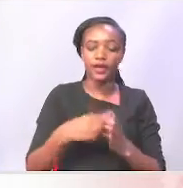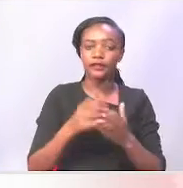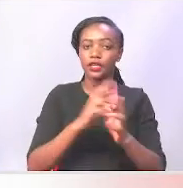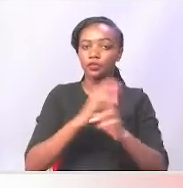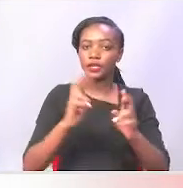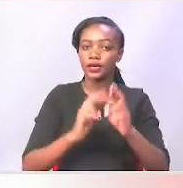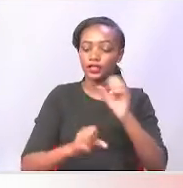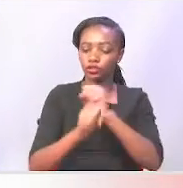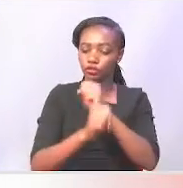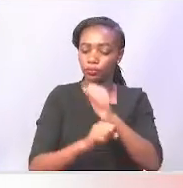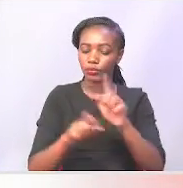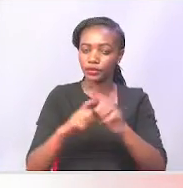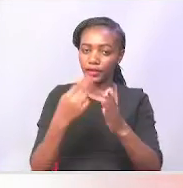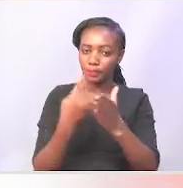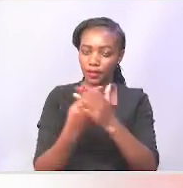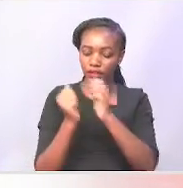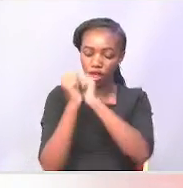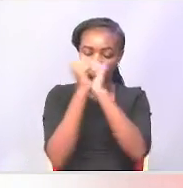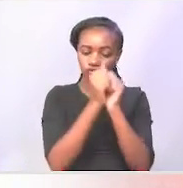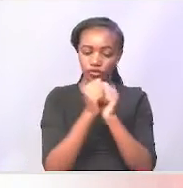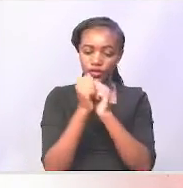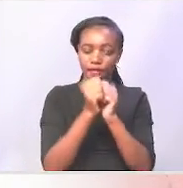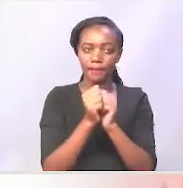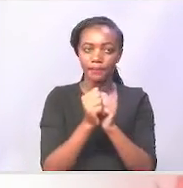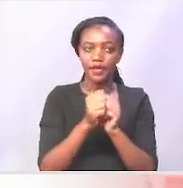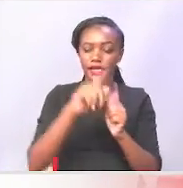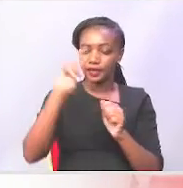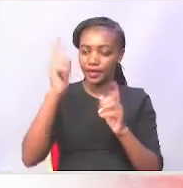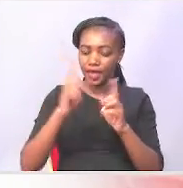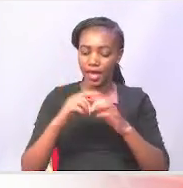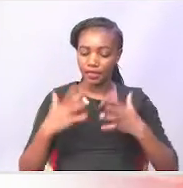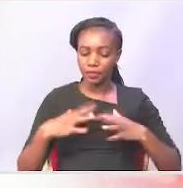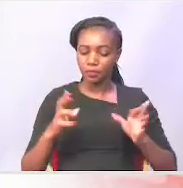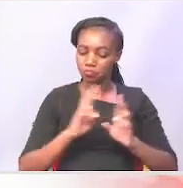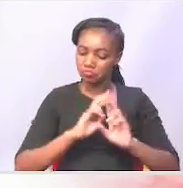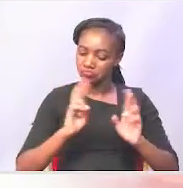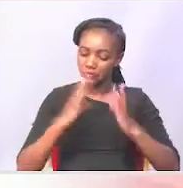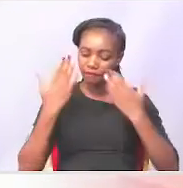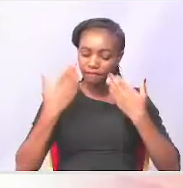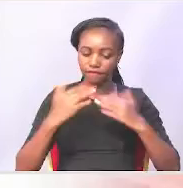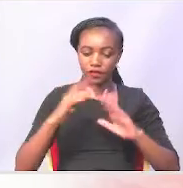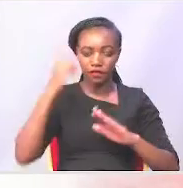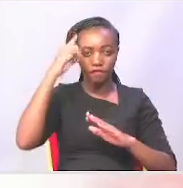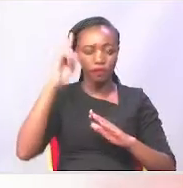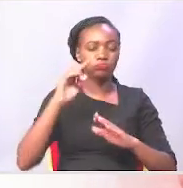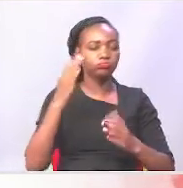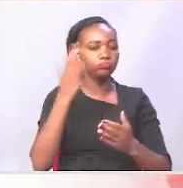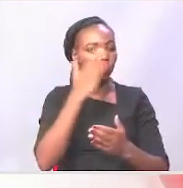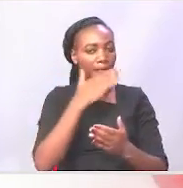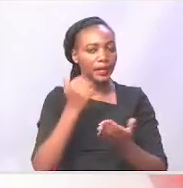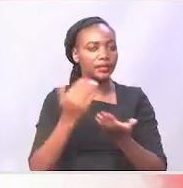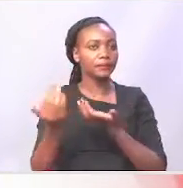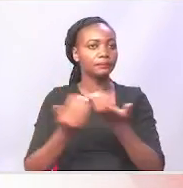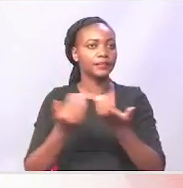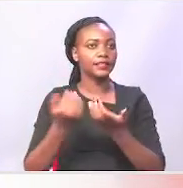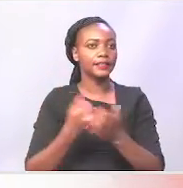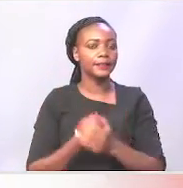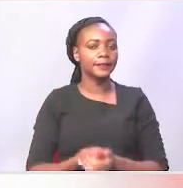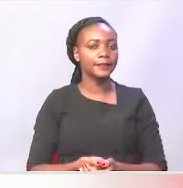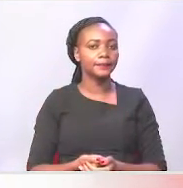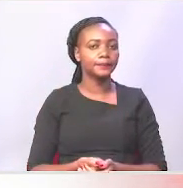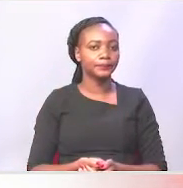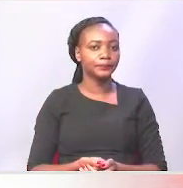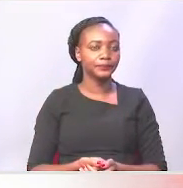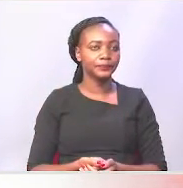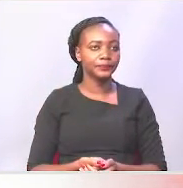government of Oman that Kenya and her people are ready and open for fruitful businesses. Trying to work with